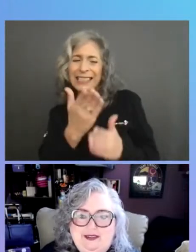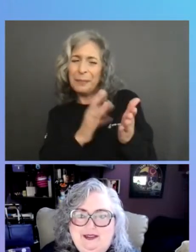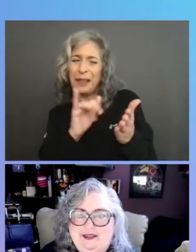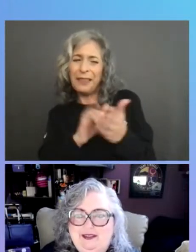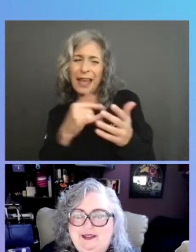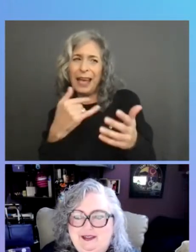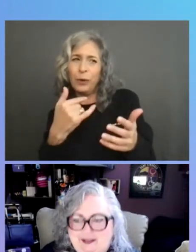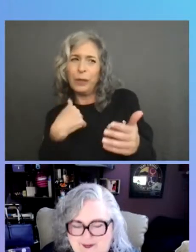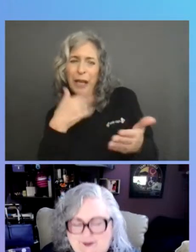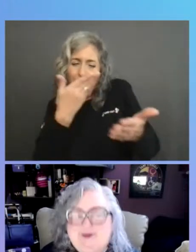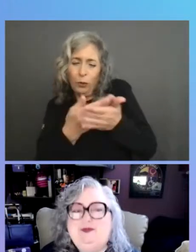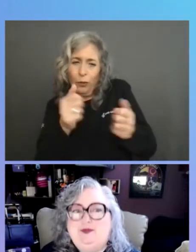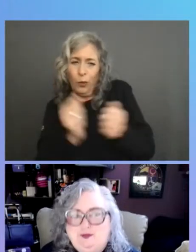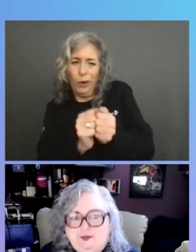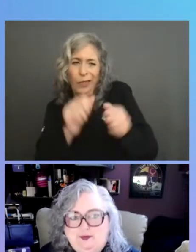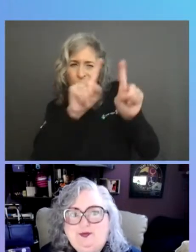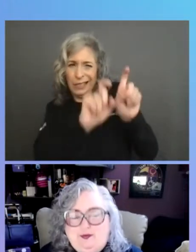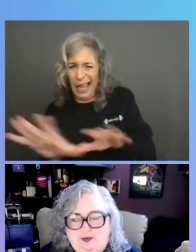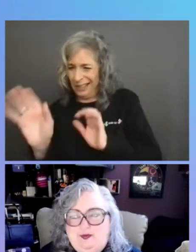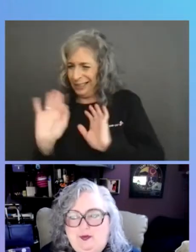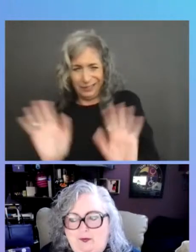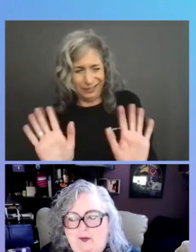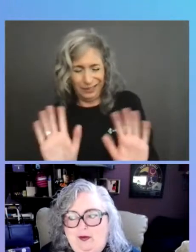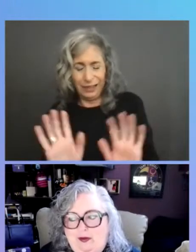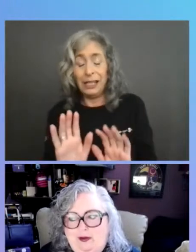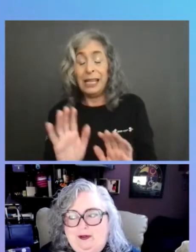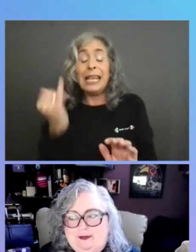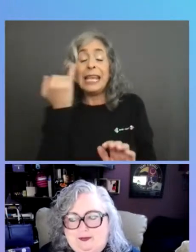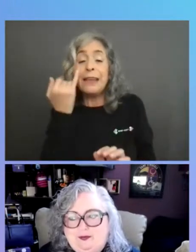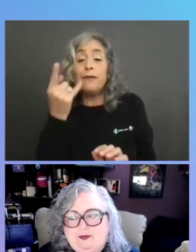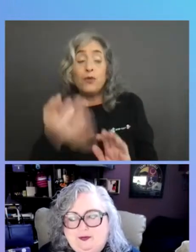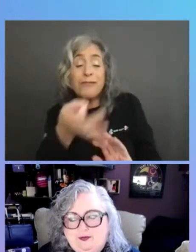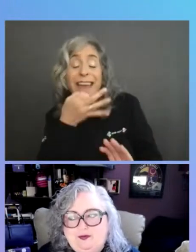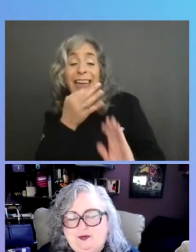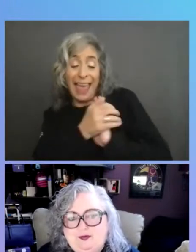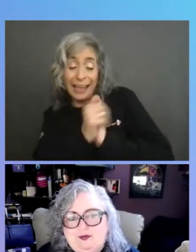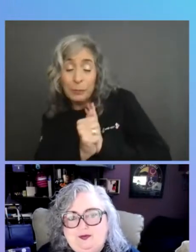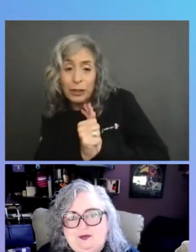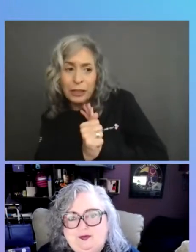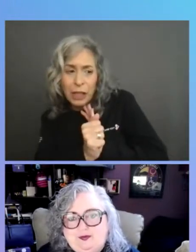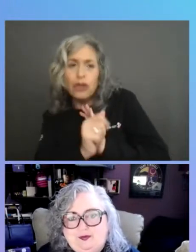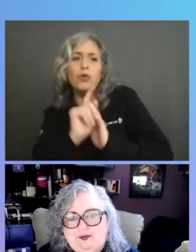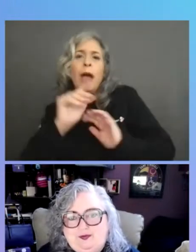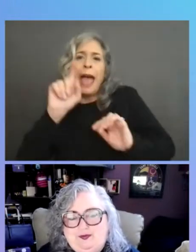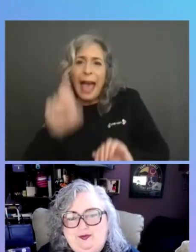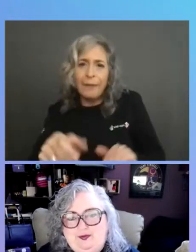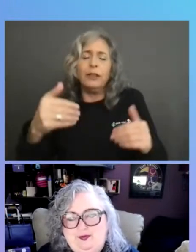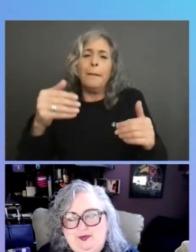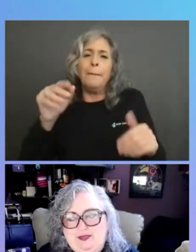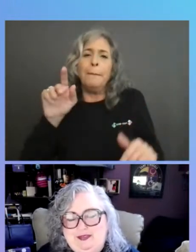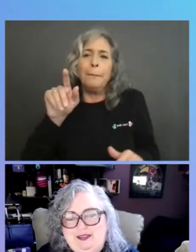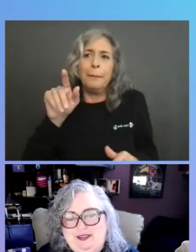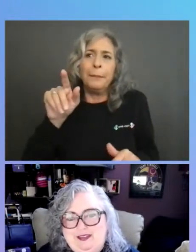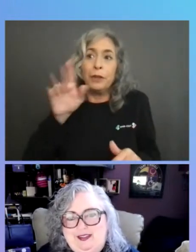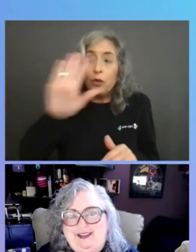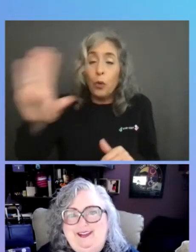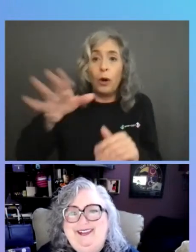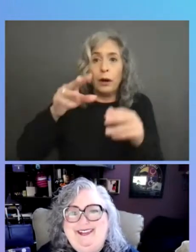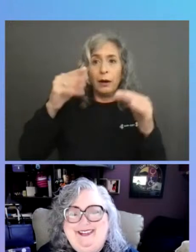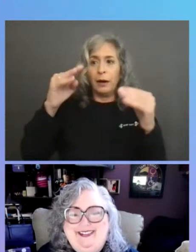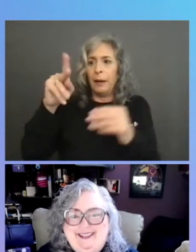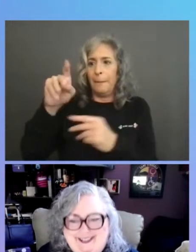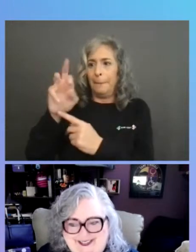an exam. To be considered an expert, you actually have to be an expert and your peers judge you as an expert,